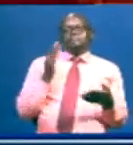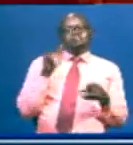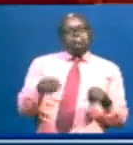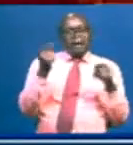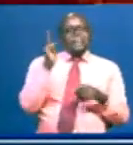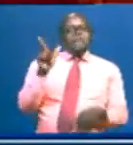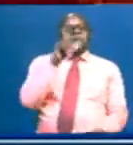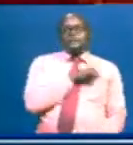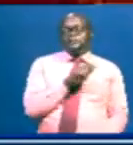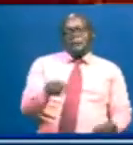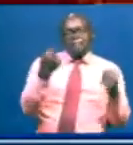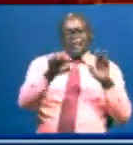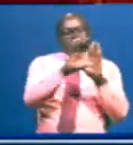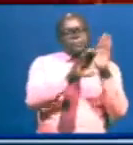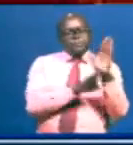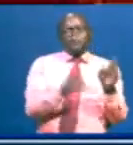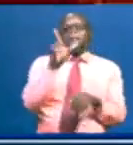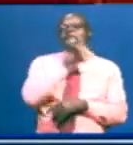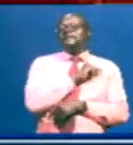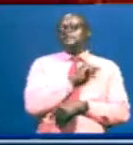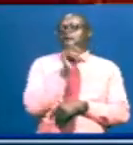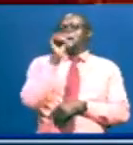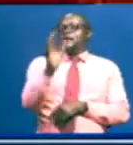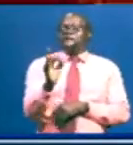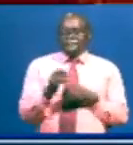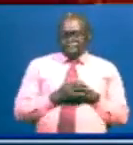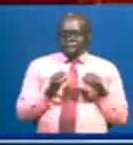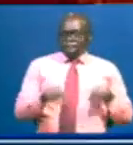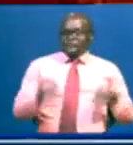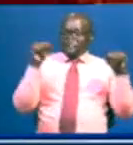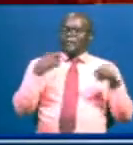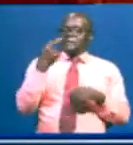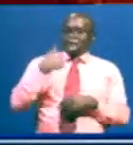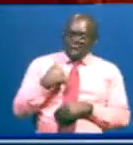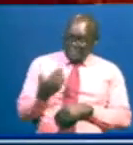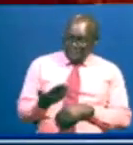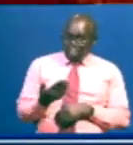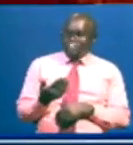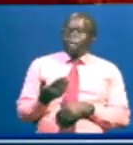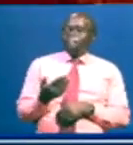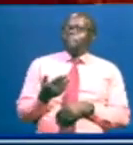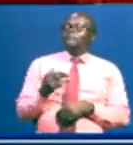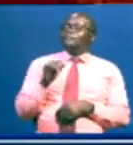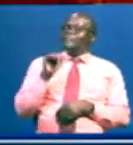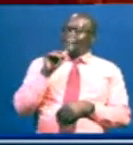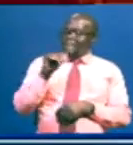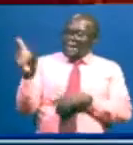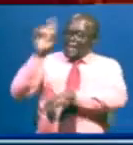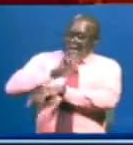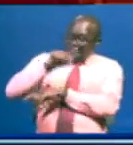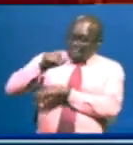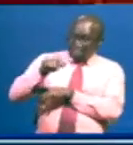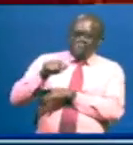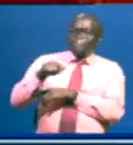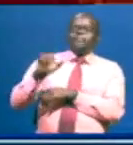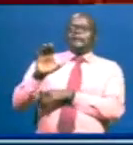I'll be violating the Constitution. If the chair can tell me that on that specific day, when the